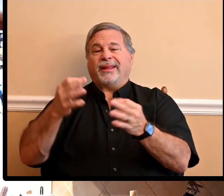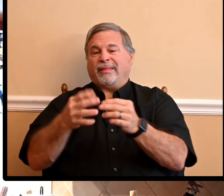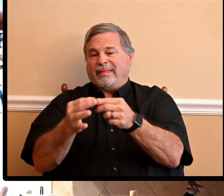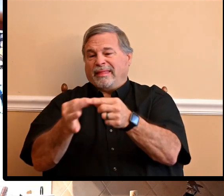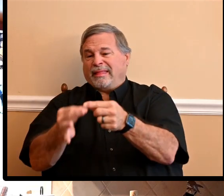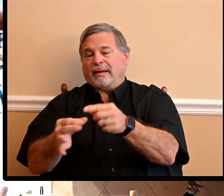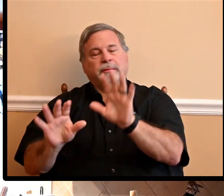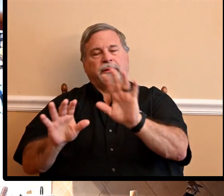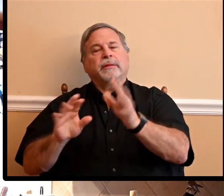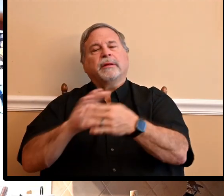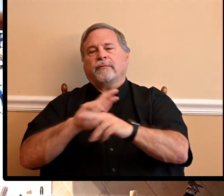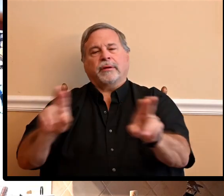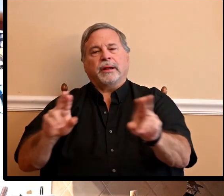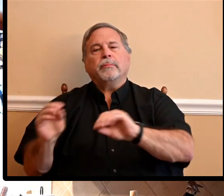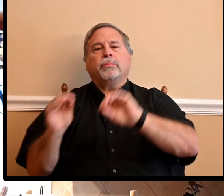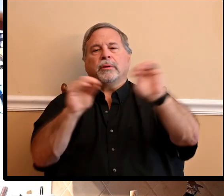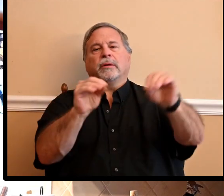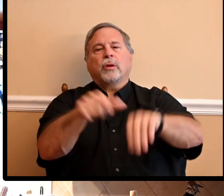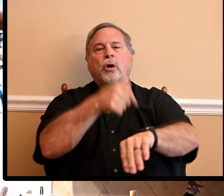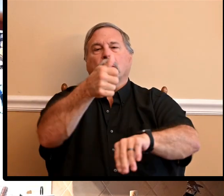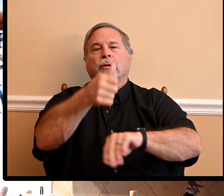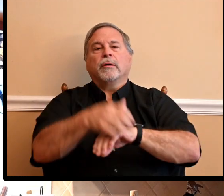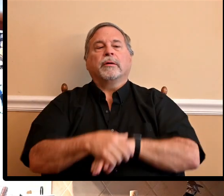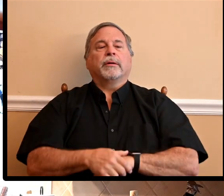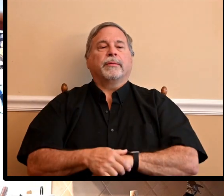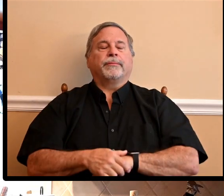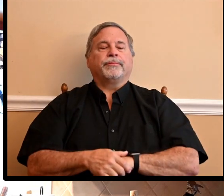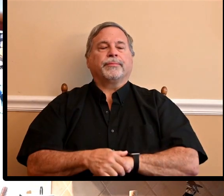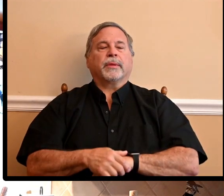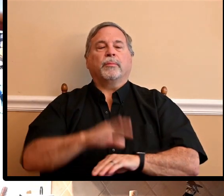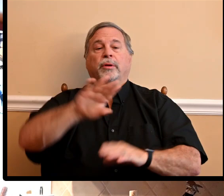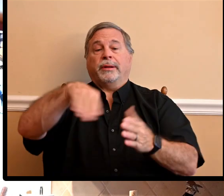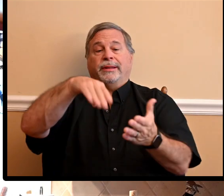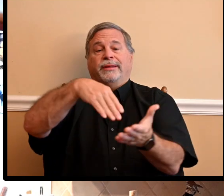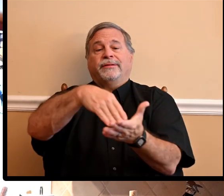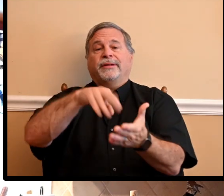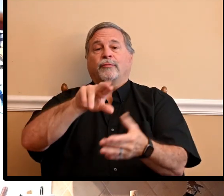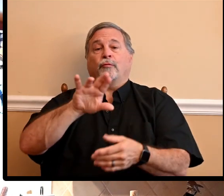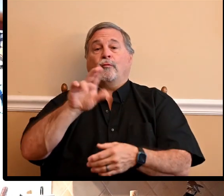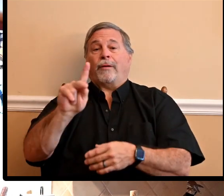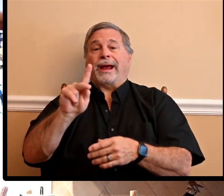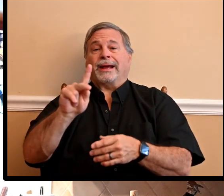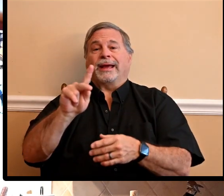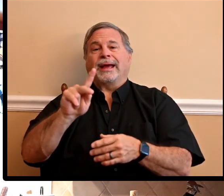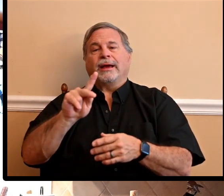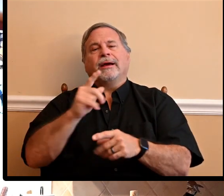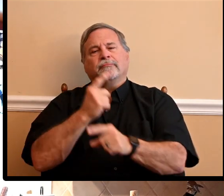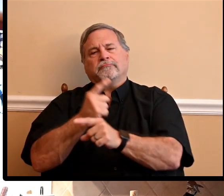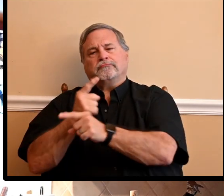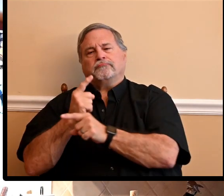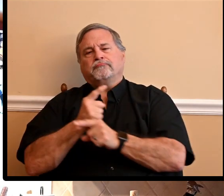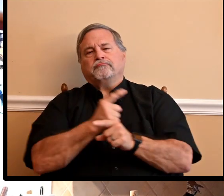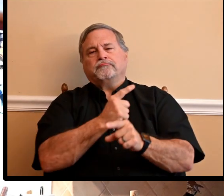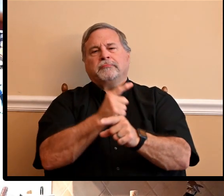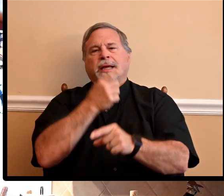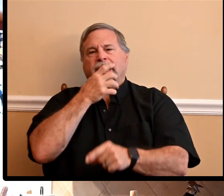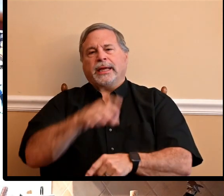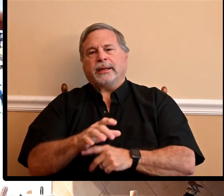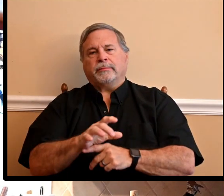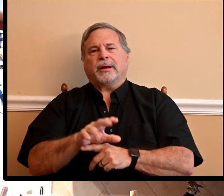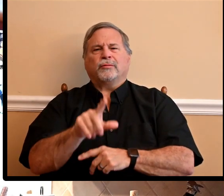that's adhered to the toothpick, it's not done yet, leave it in a little longer. Now we're going to set these in the center rack so they get even heat.